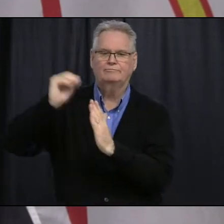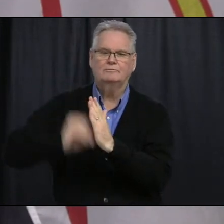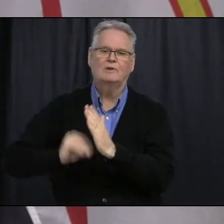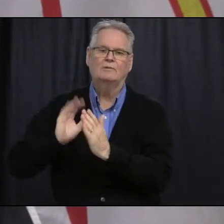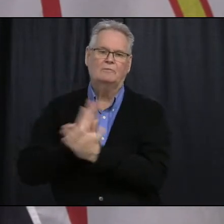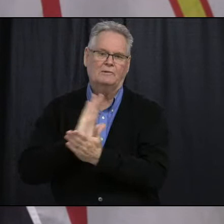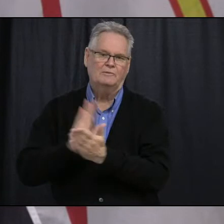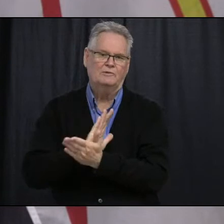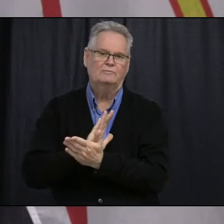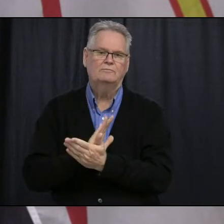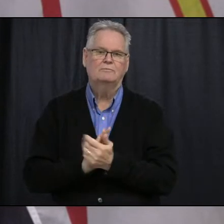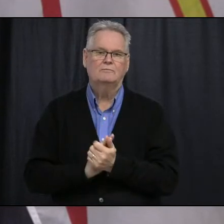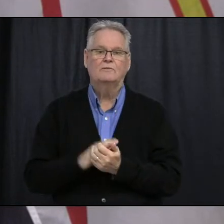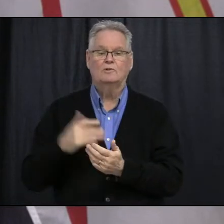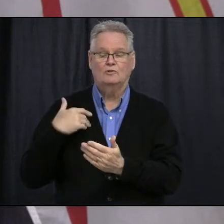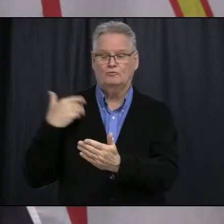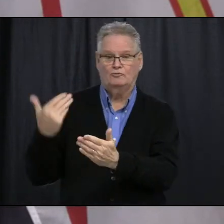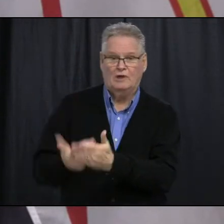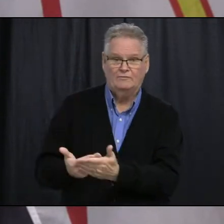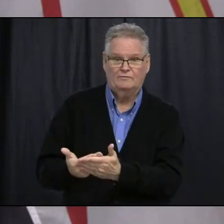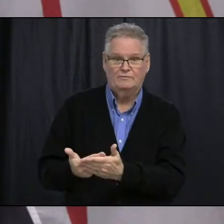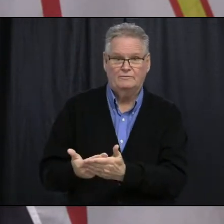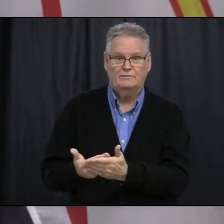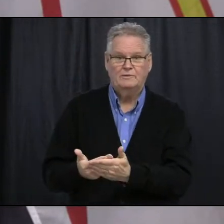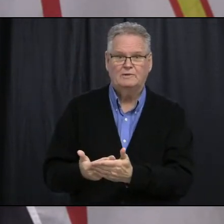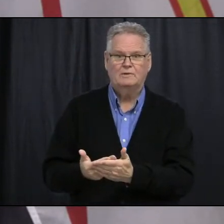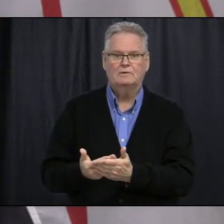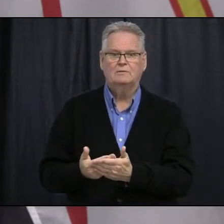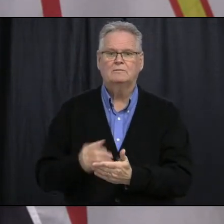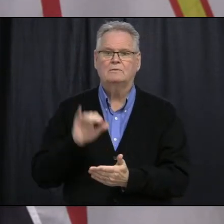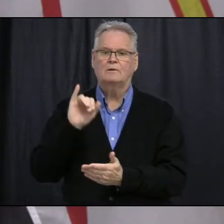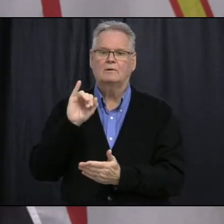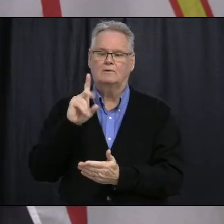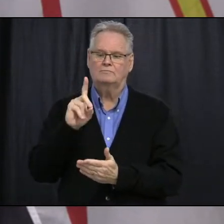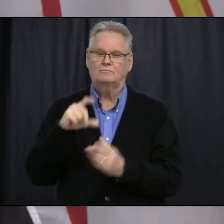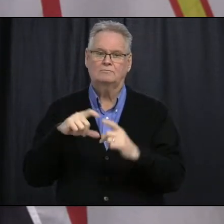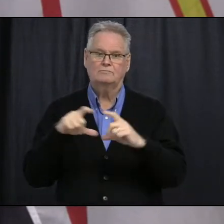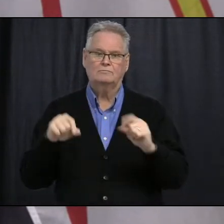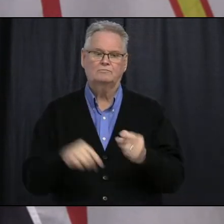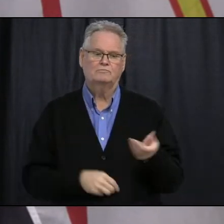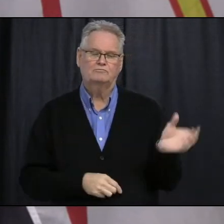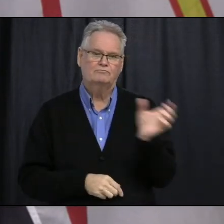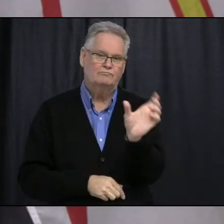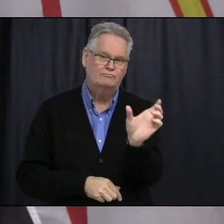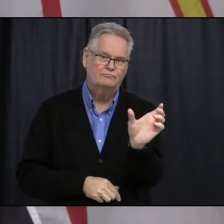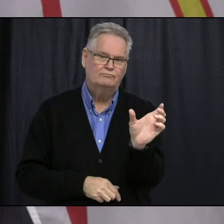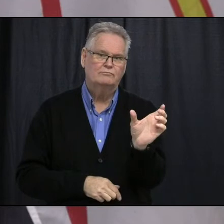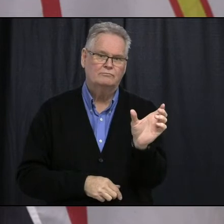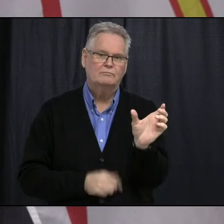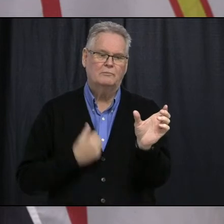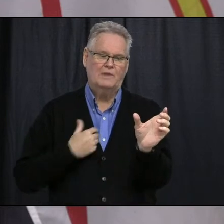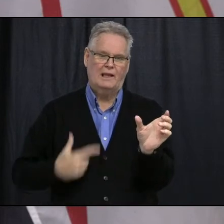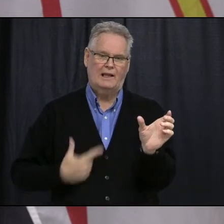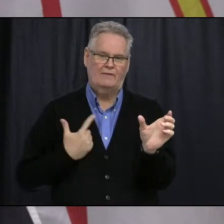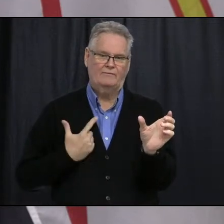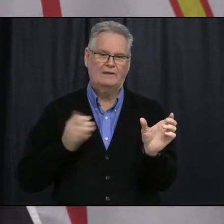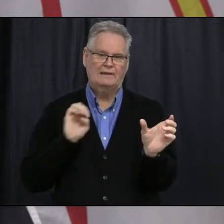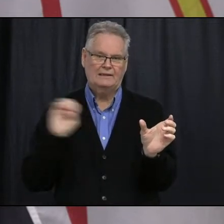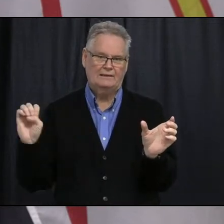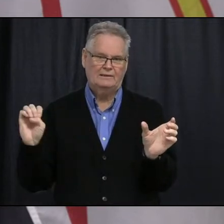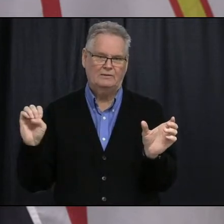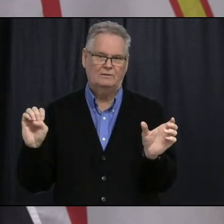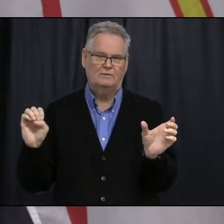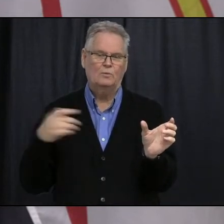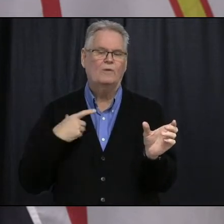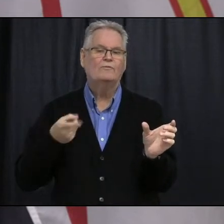the Atlantic provinces. Any resident of Atlantic Canada who arrived in the province before the bubble opens and meets this